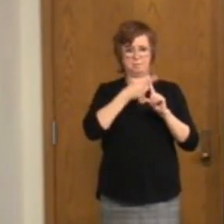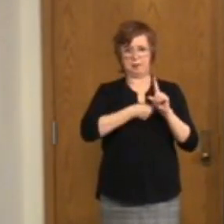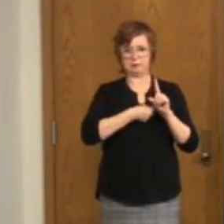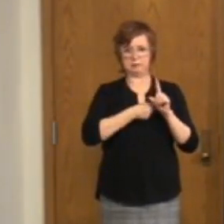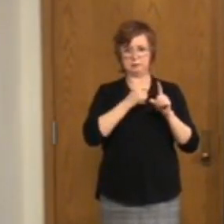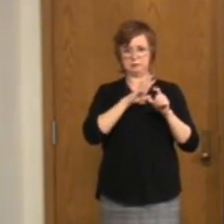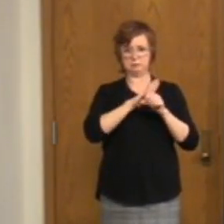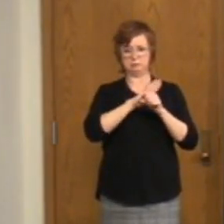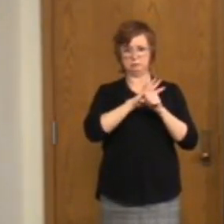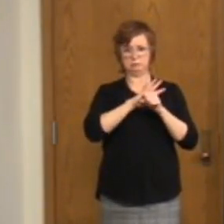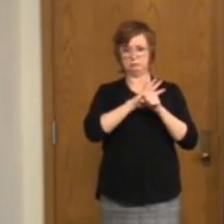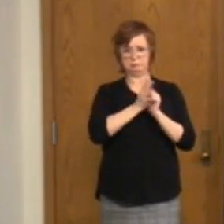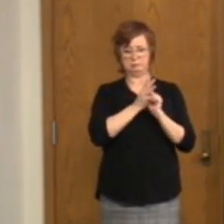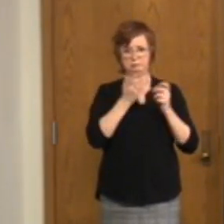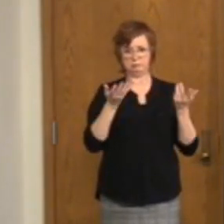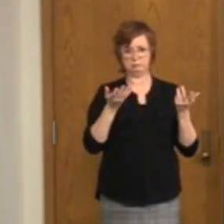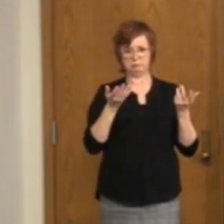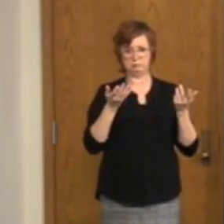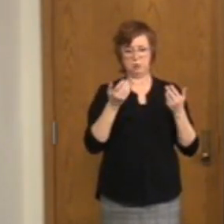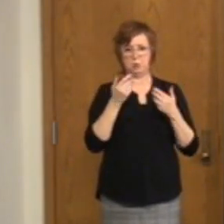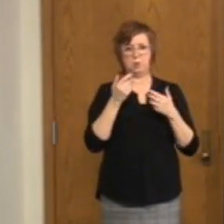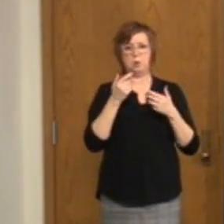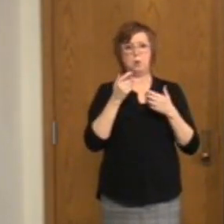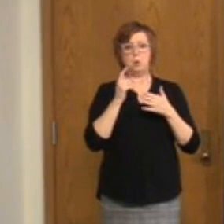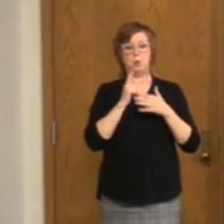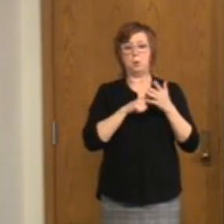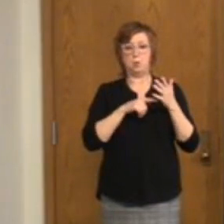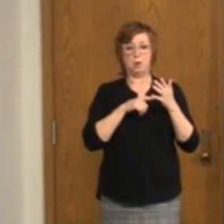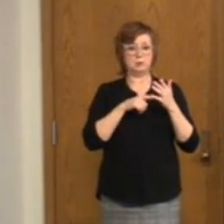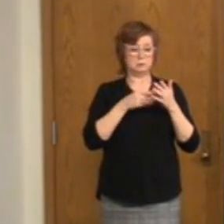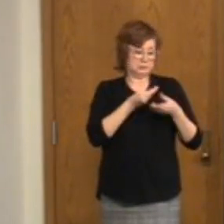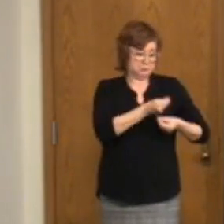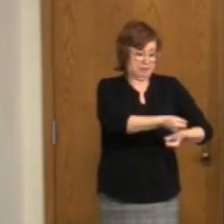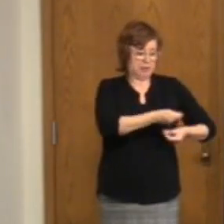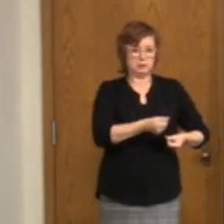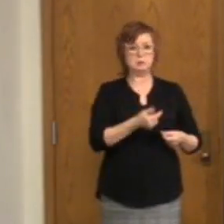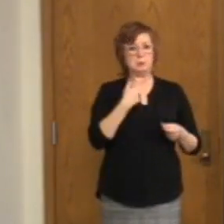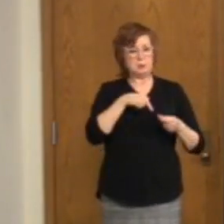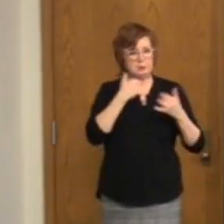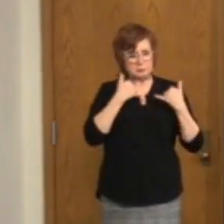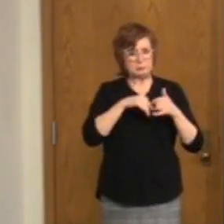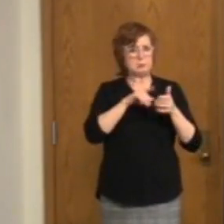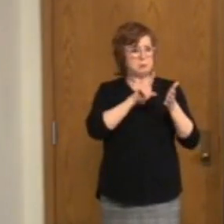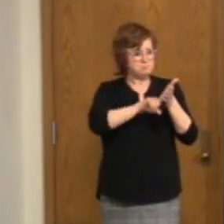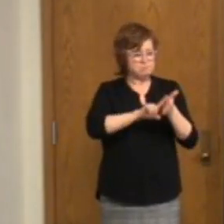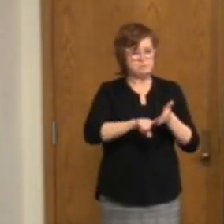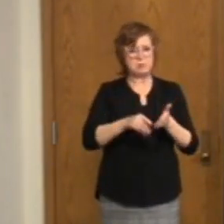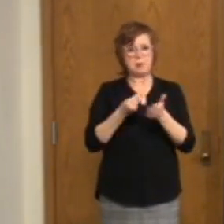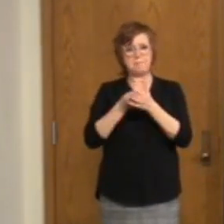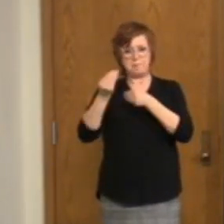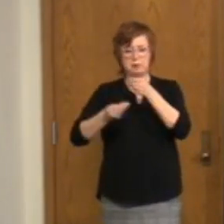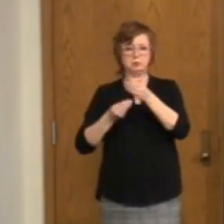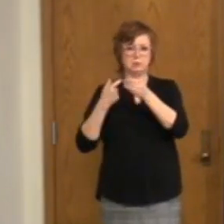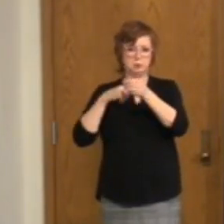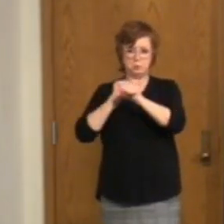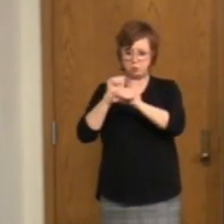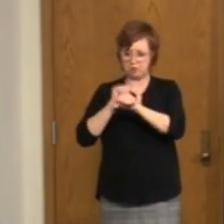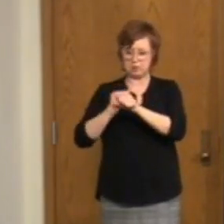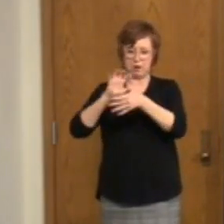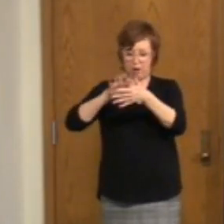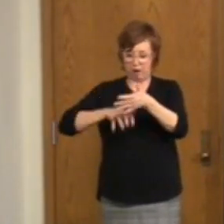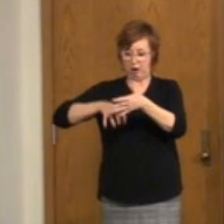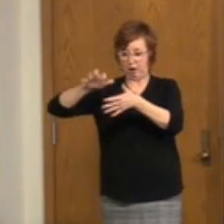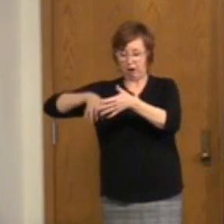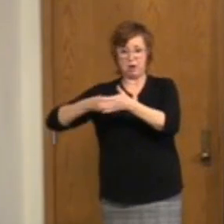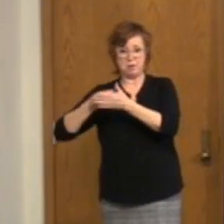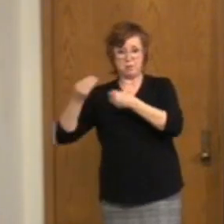throughout this pandemic. So we're working through that budgetary process right now. Would